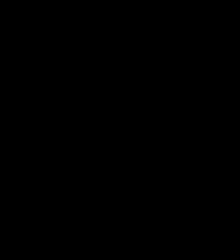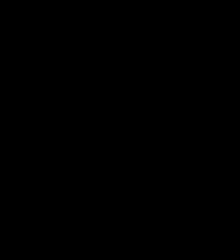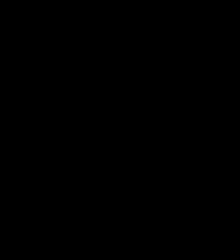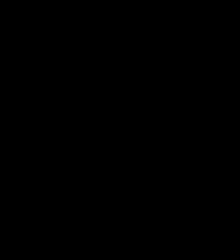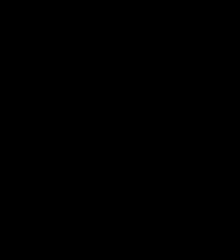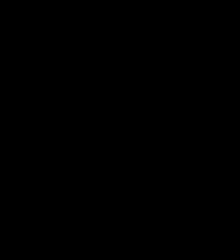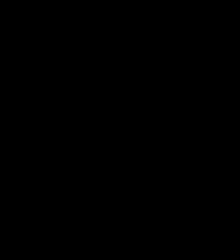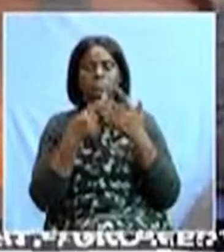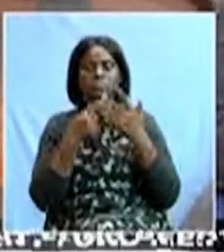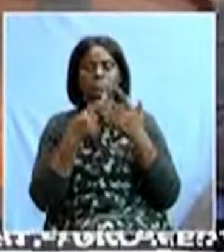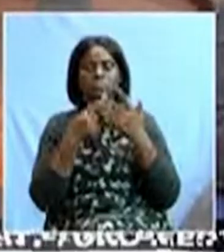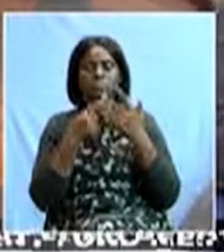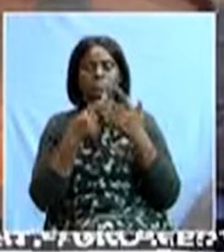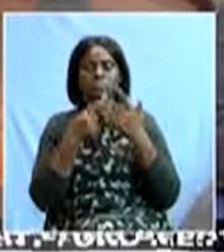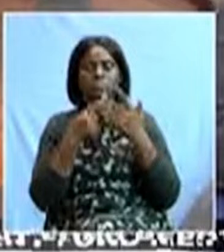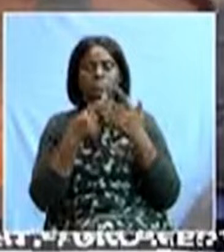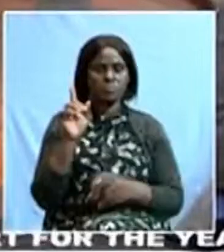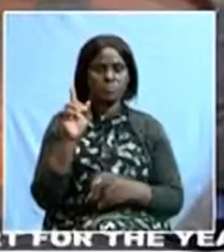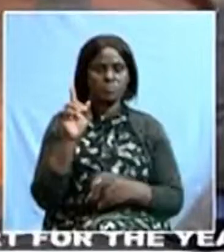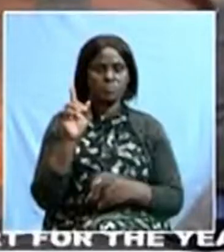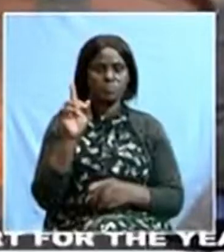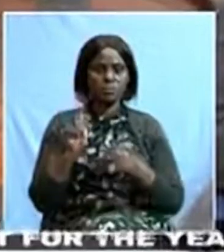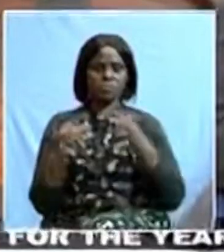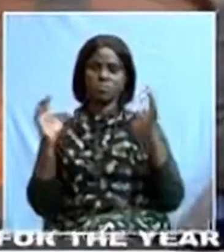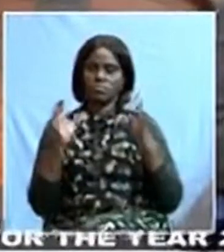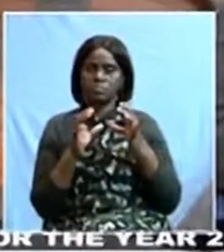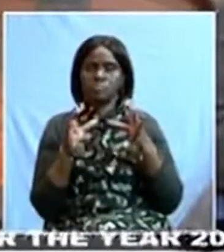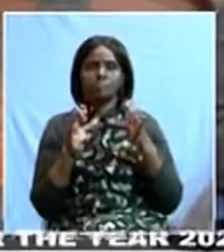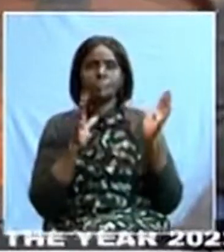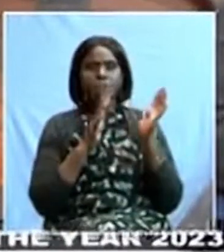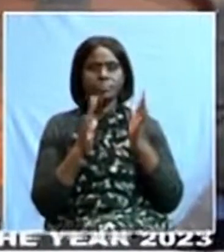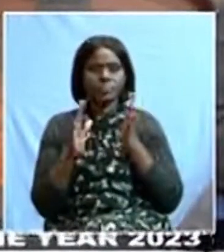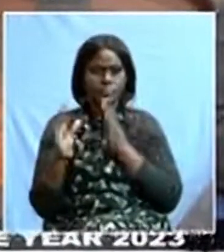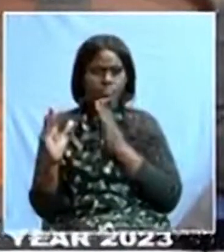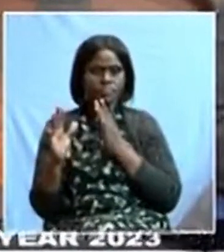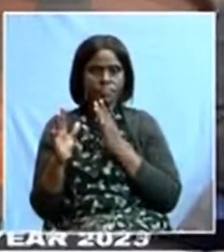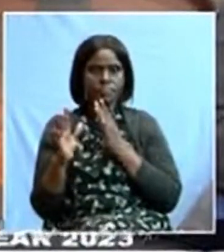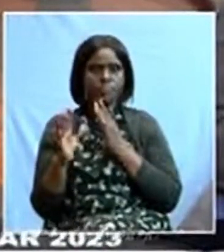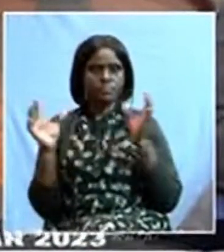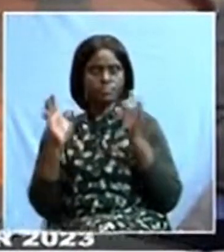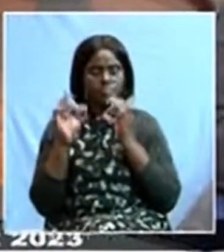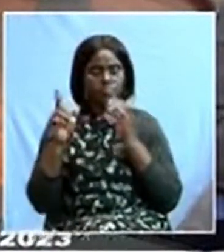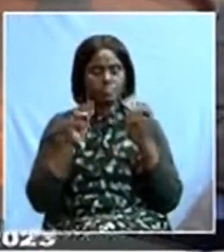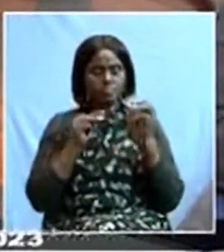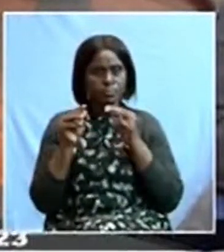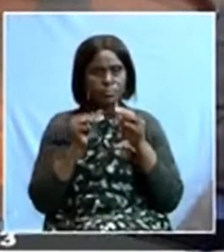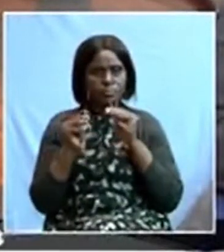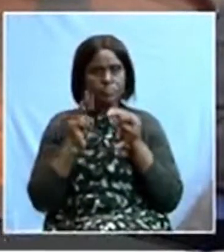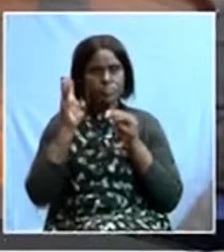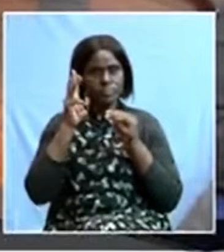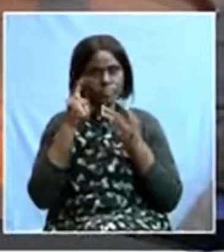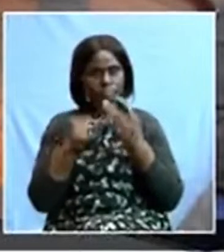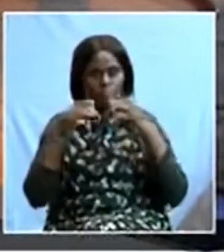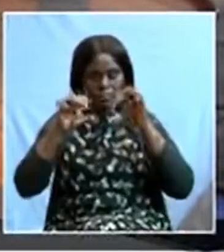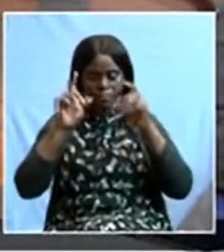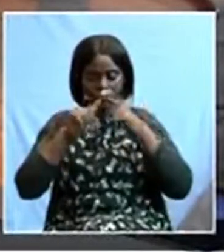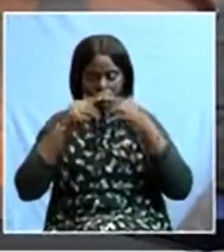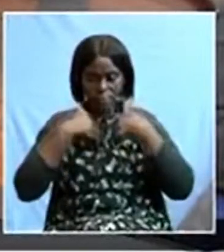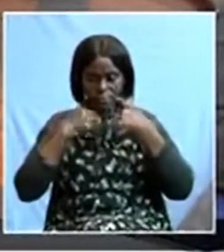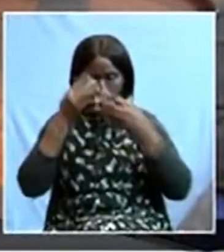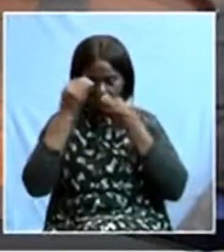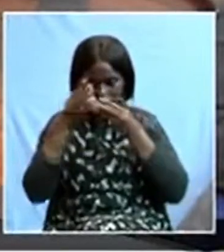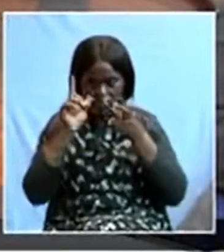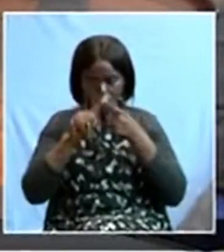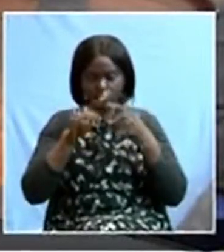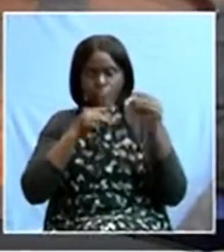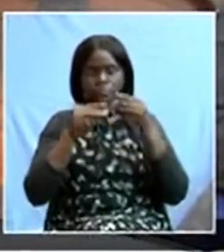been the community. Remedial measures. The council management will continue to adhere to